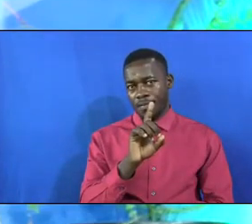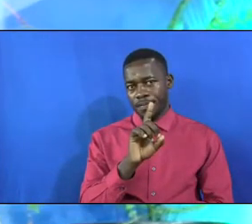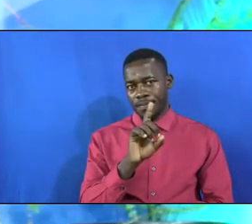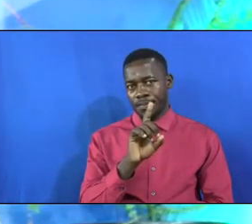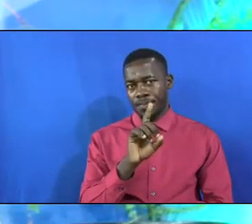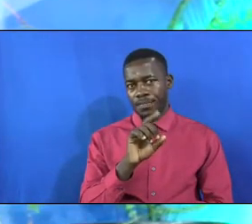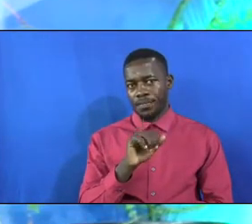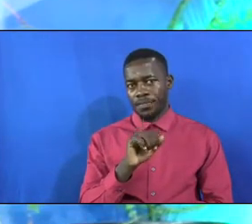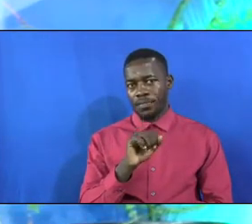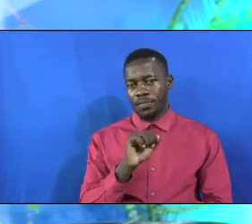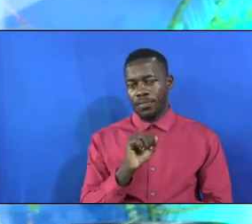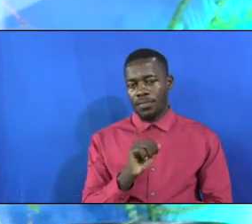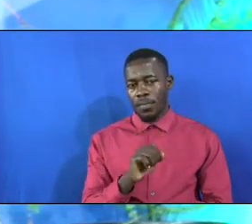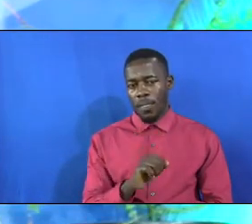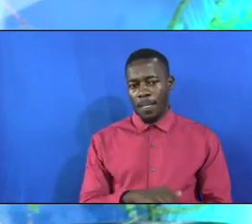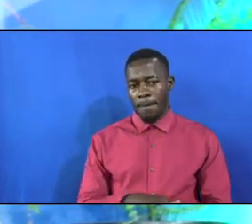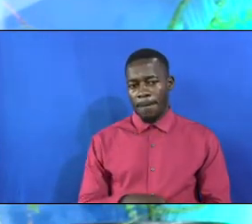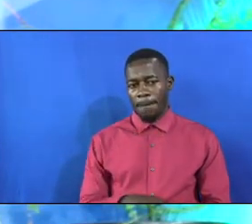me.